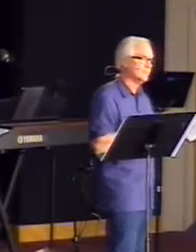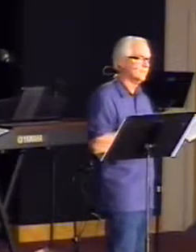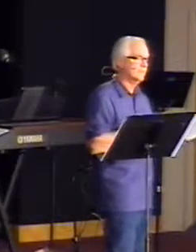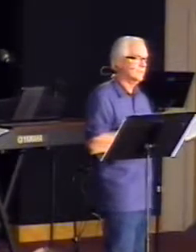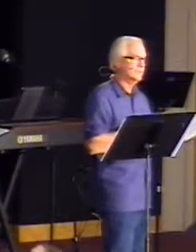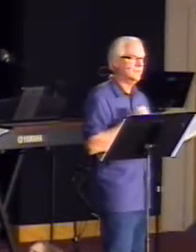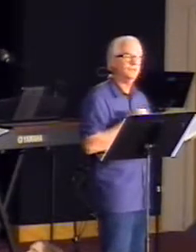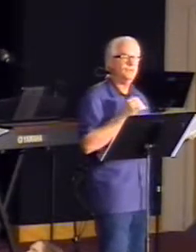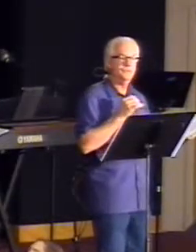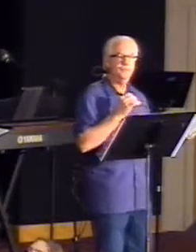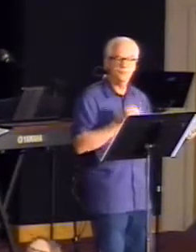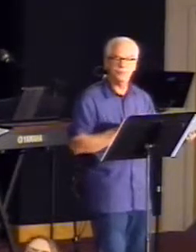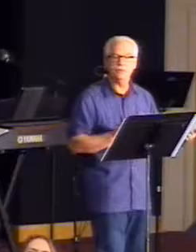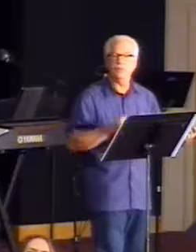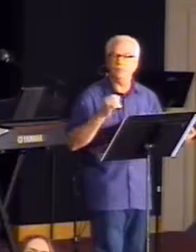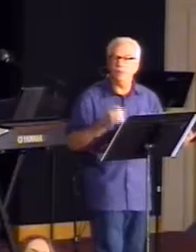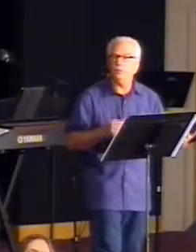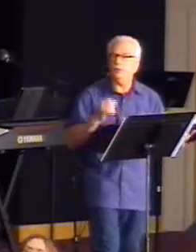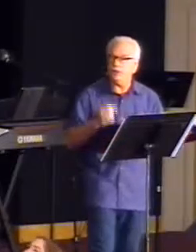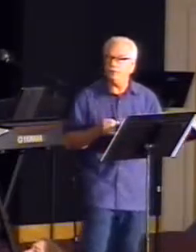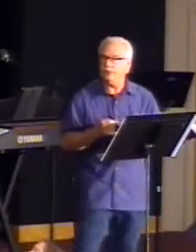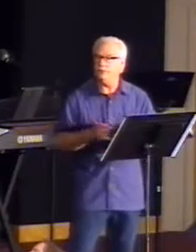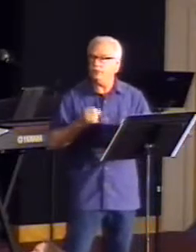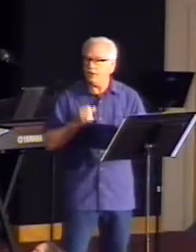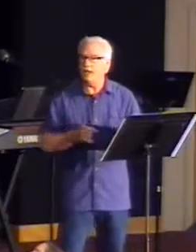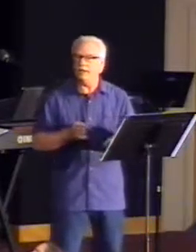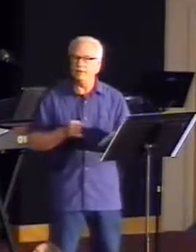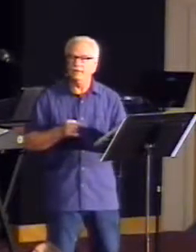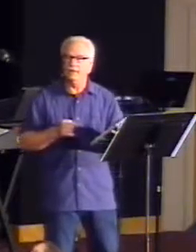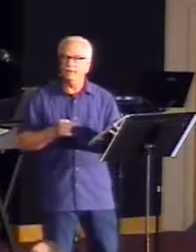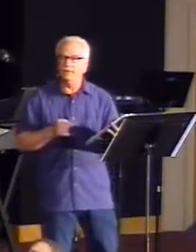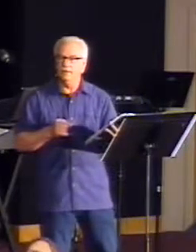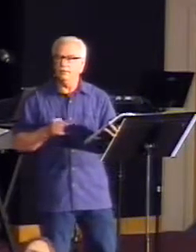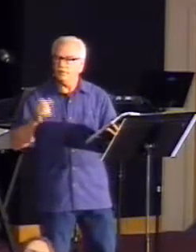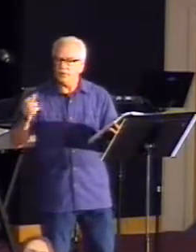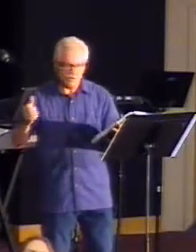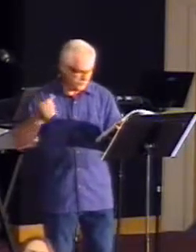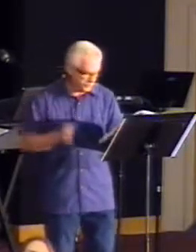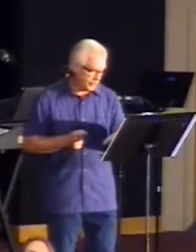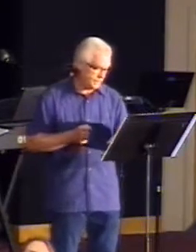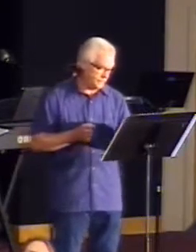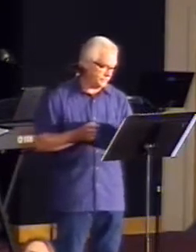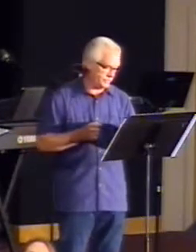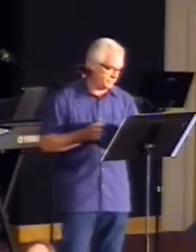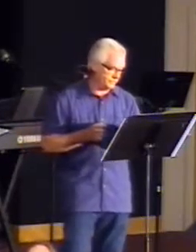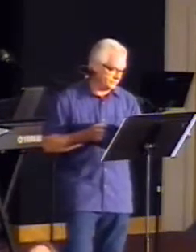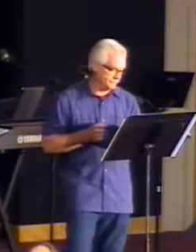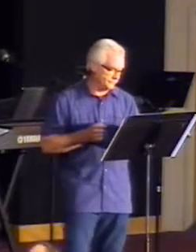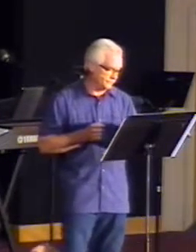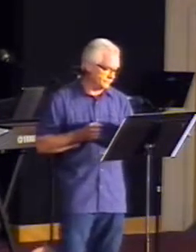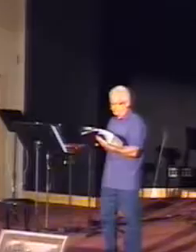adulterers, he's saying you've simply broke covenant with God for the sake of your pleasures.